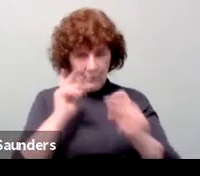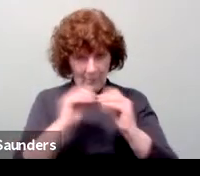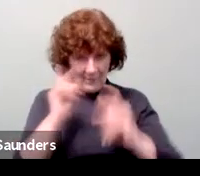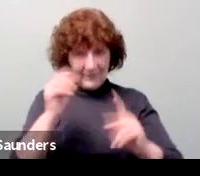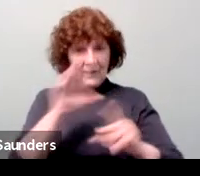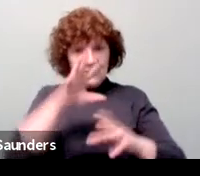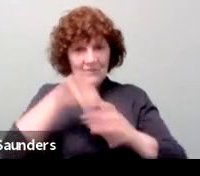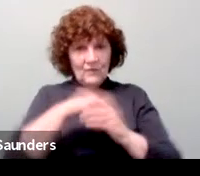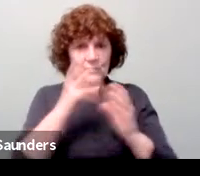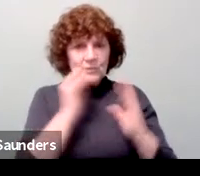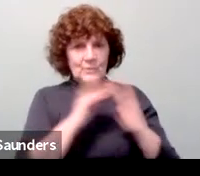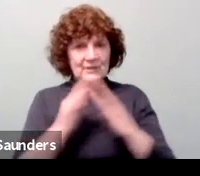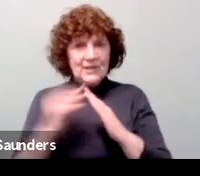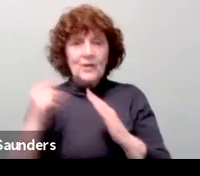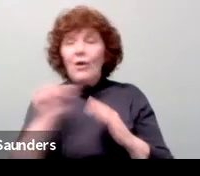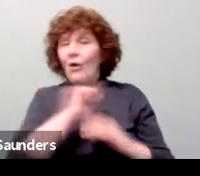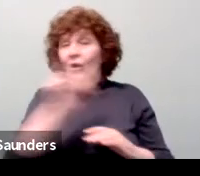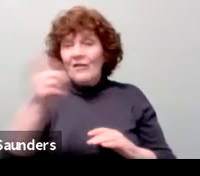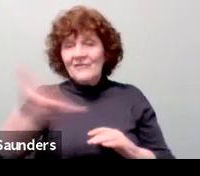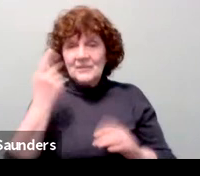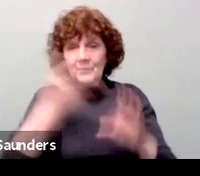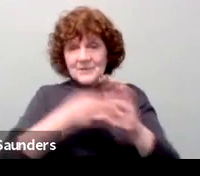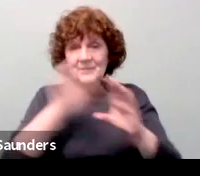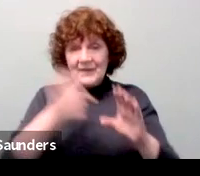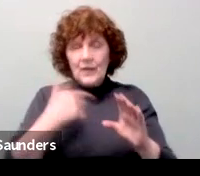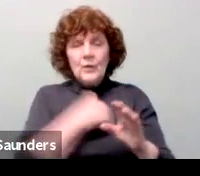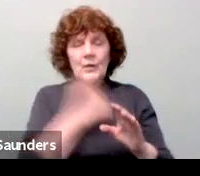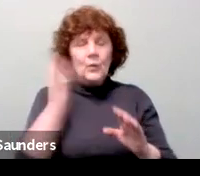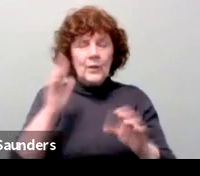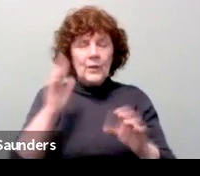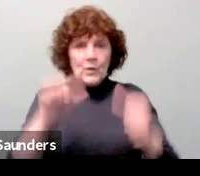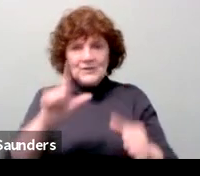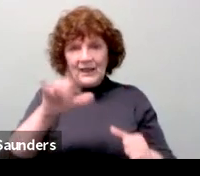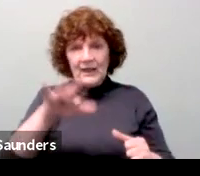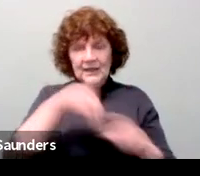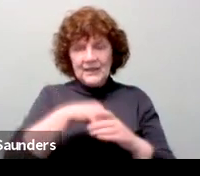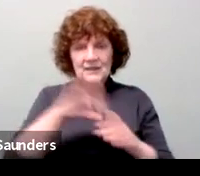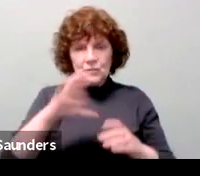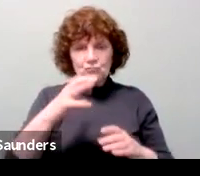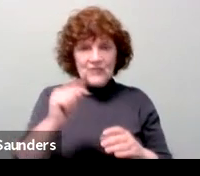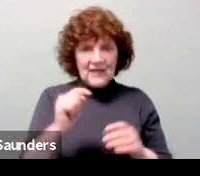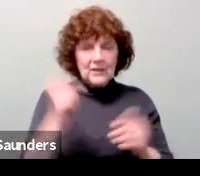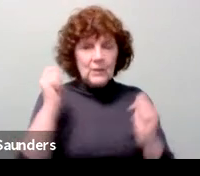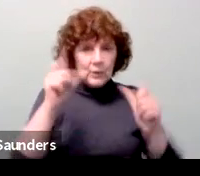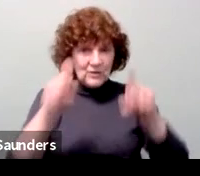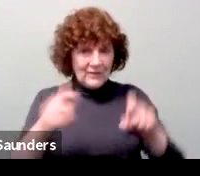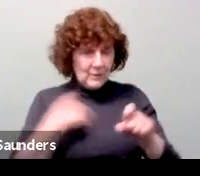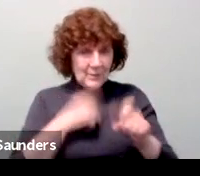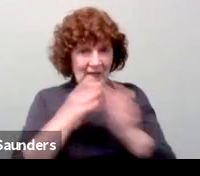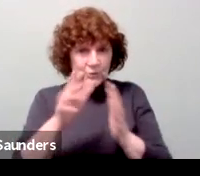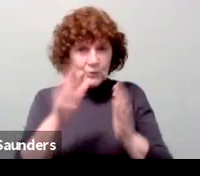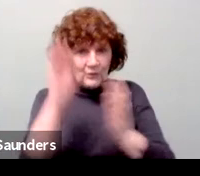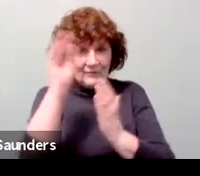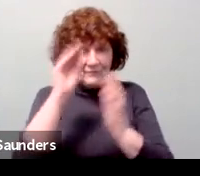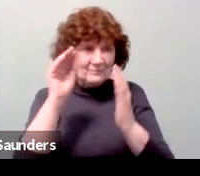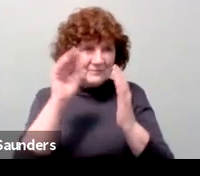invited to participate. We're going to post a link in the chat to a quick survey that we're asking you to fill out later, where you